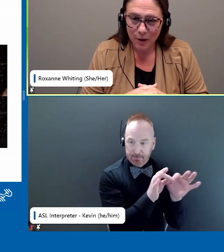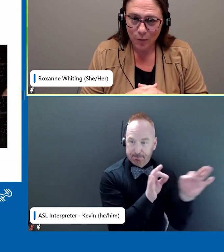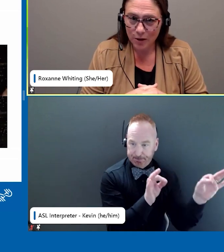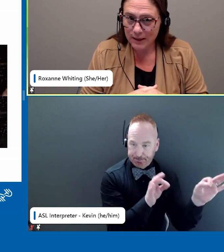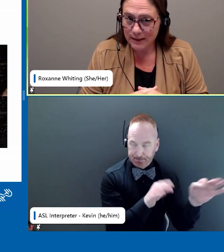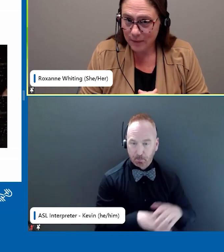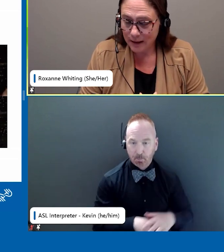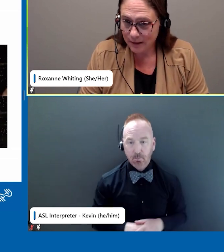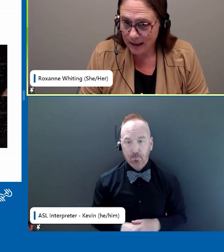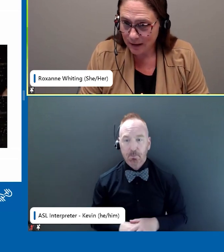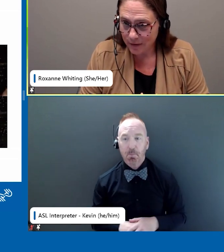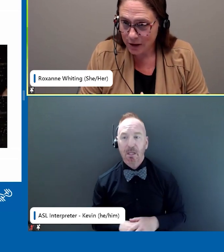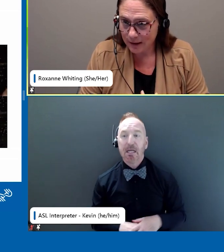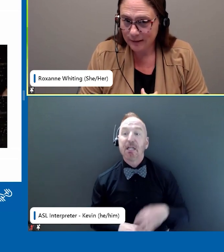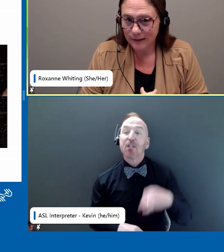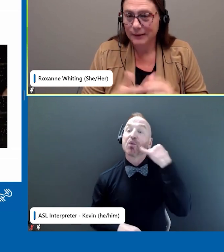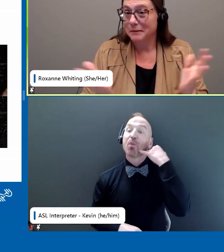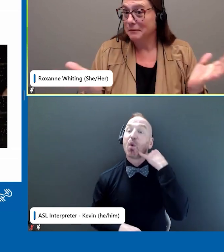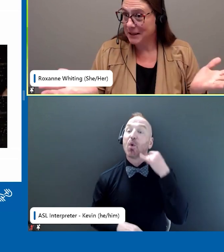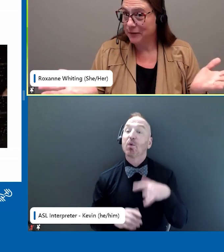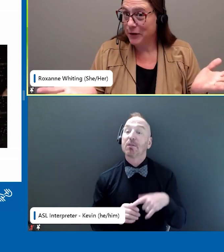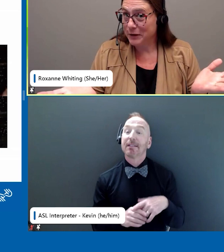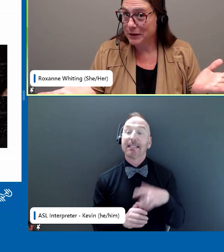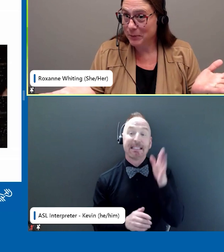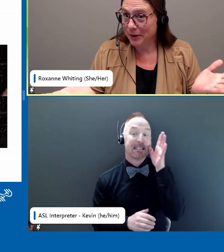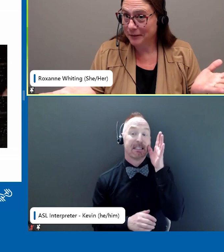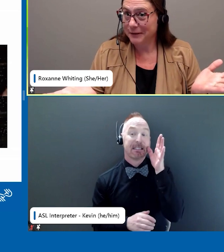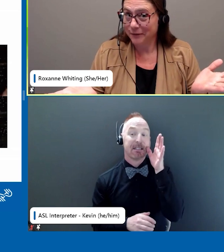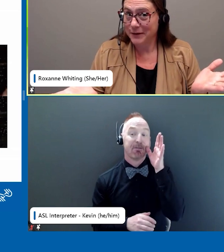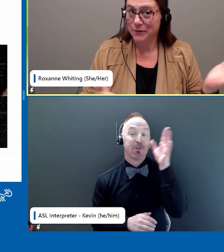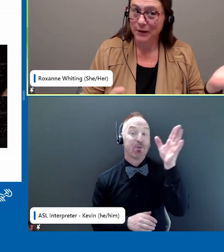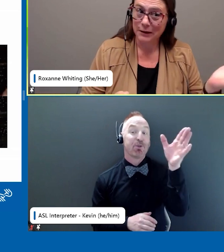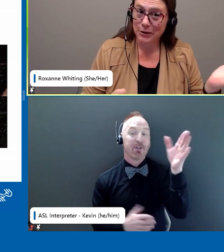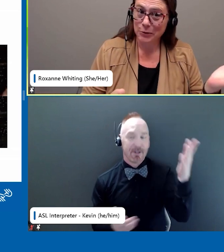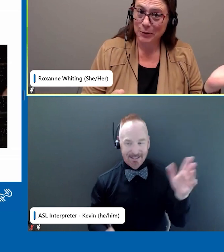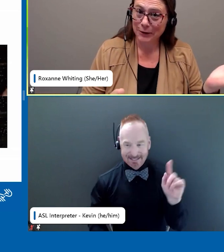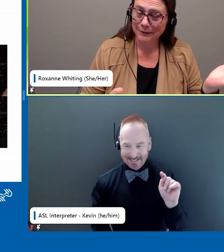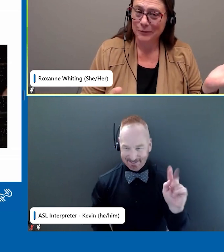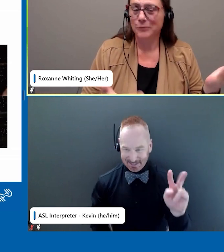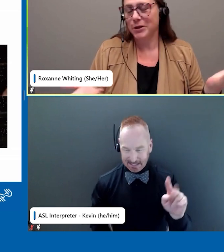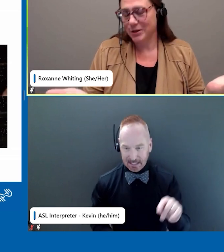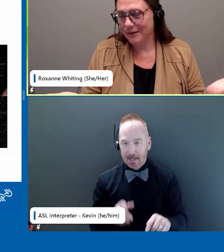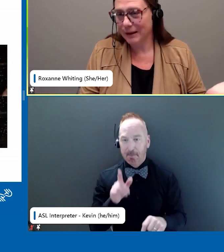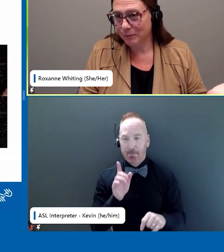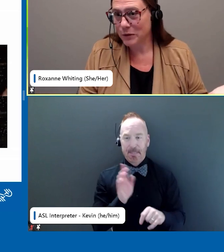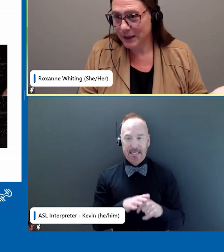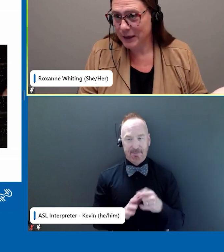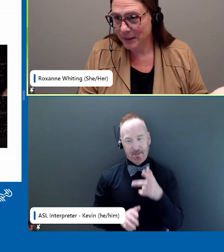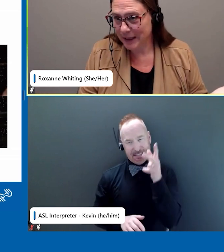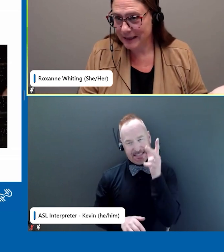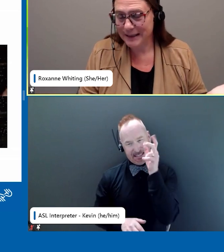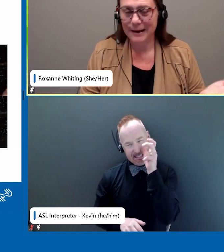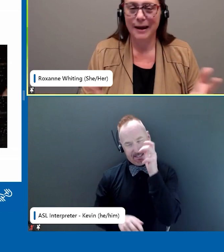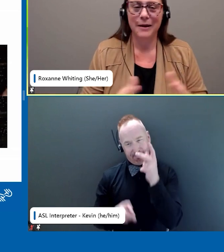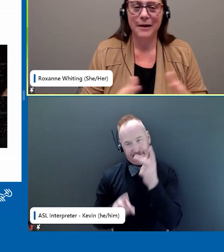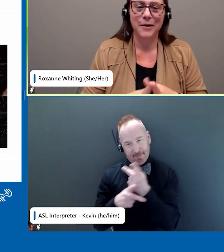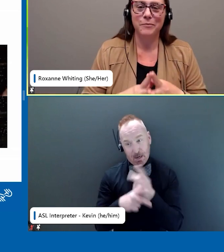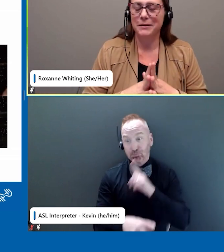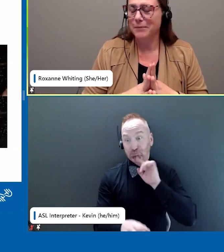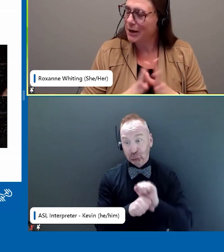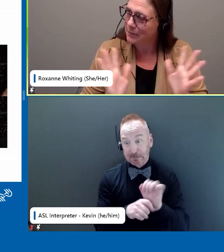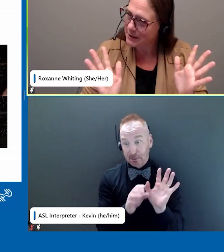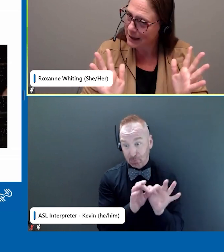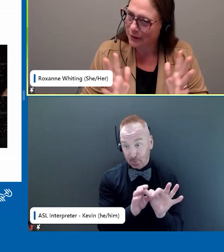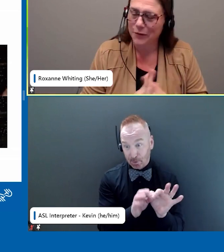next time you're watching something on television, see if you can spot if it's a real interpreter, which most of the time it is,